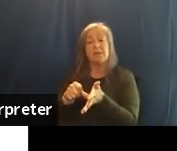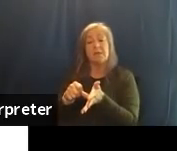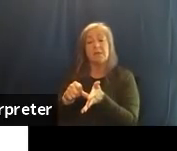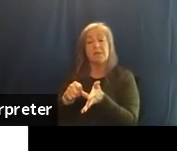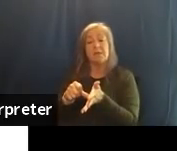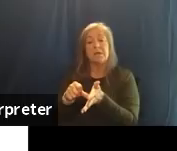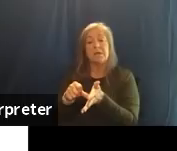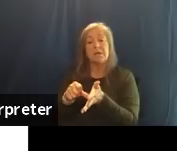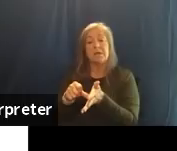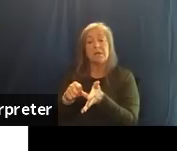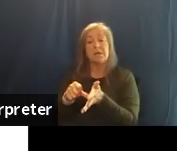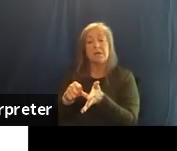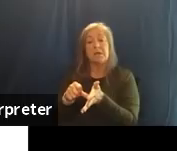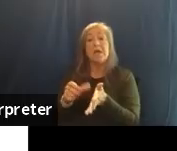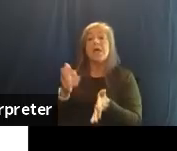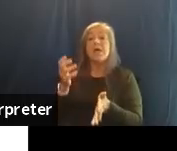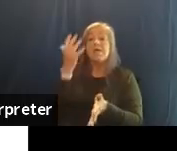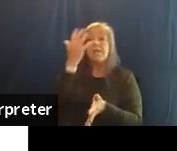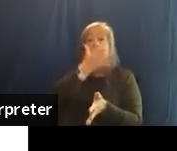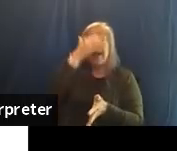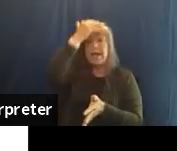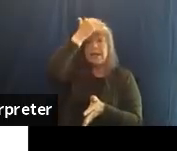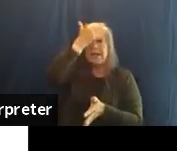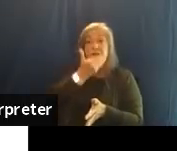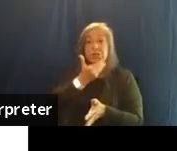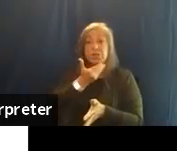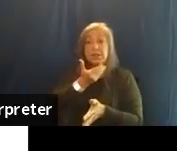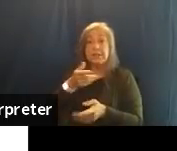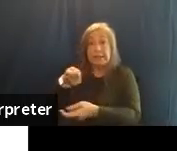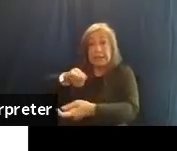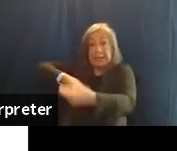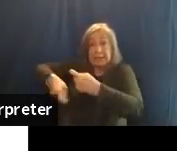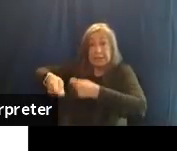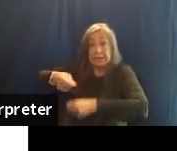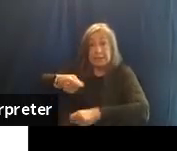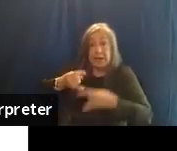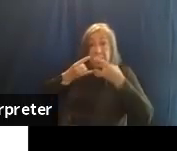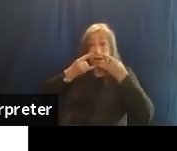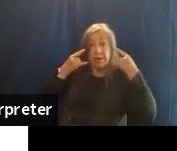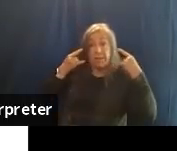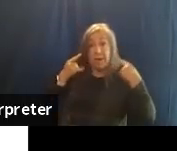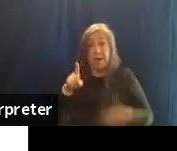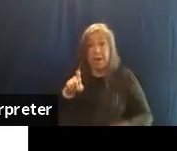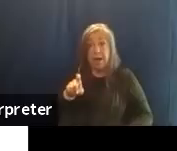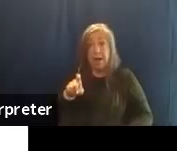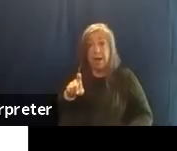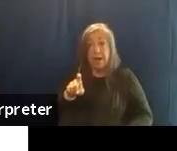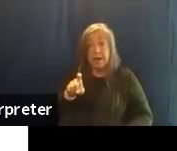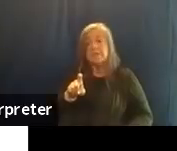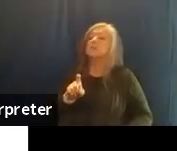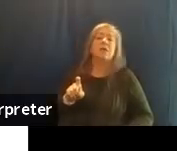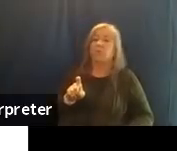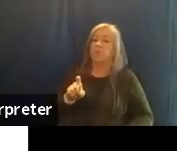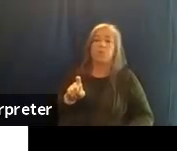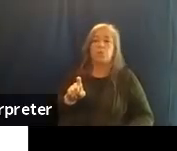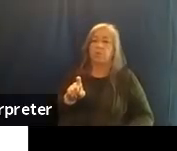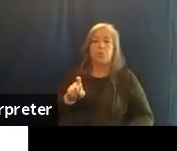shield for a mask. And what I mean by that is if you're not comfortable wearing a mask, a face shield is not an